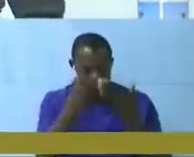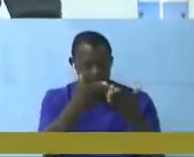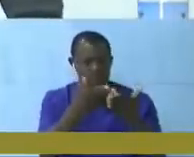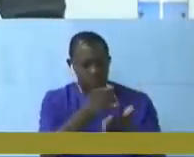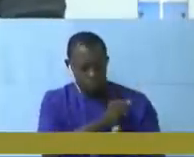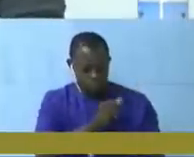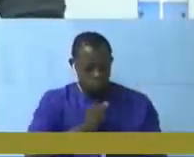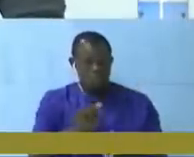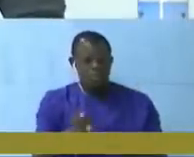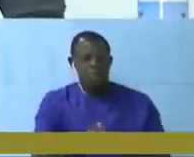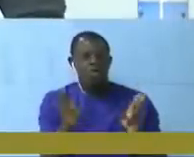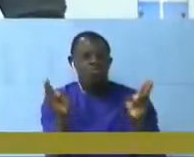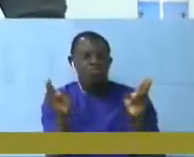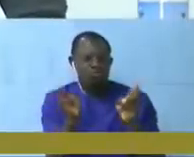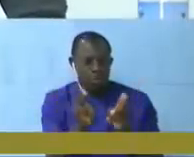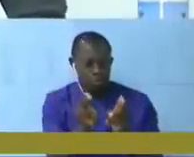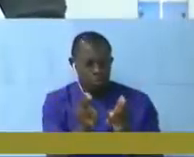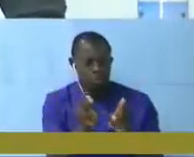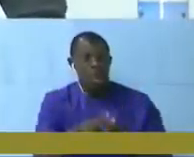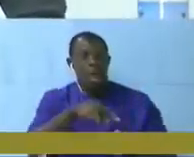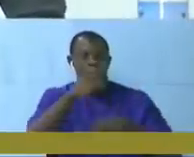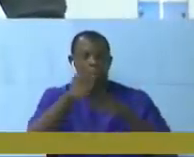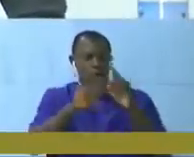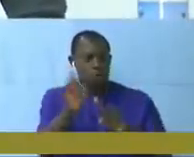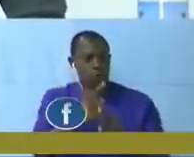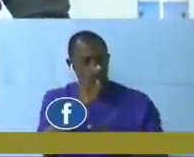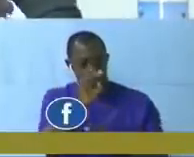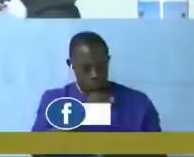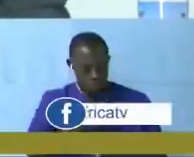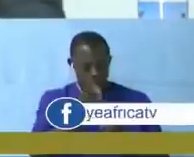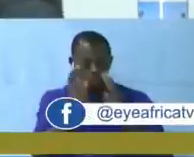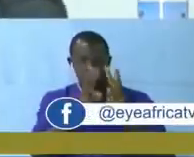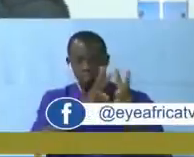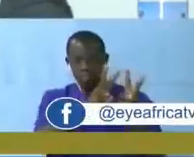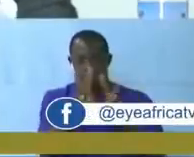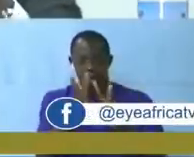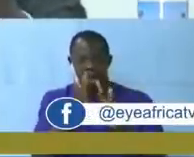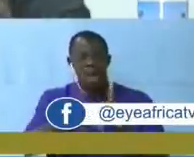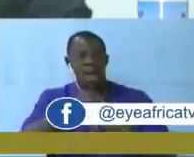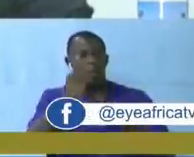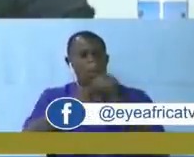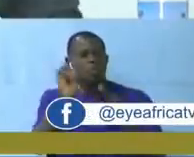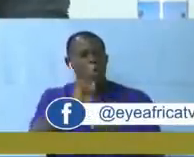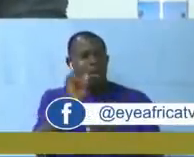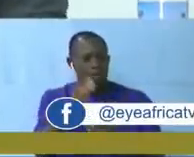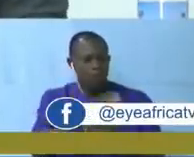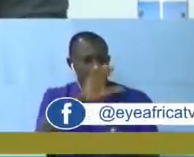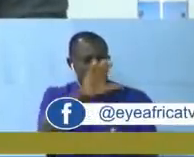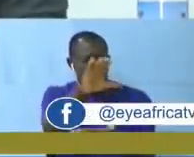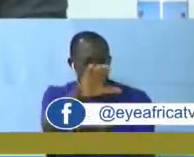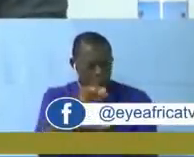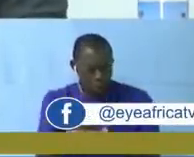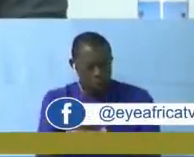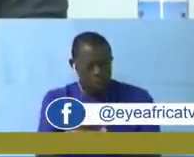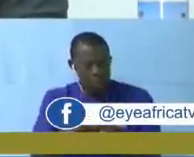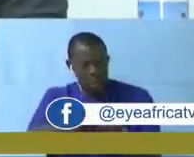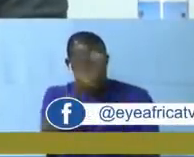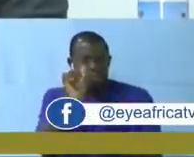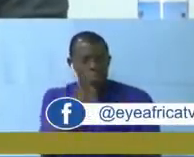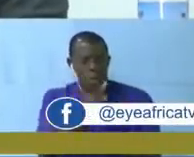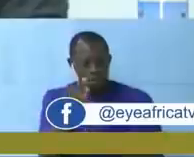observation of what was collected and presented to